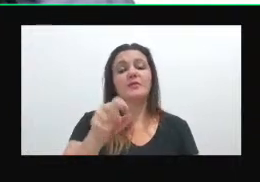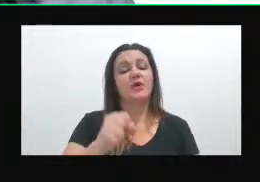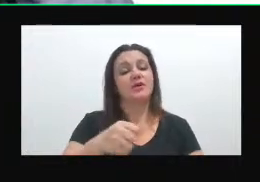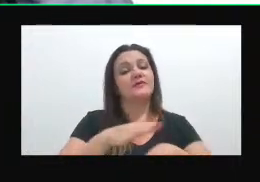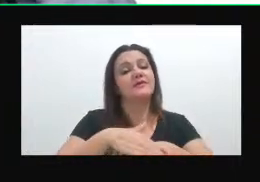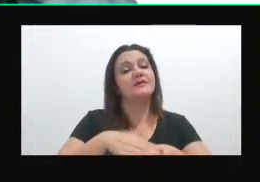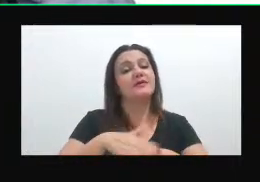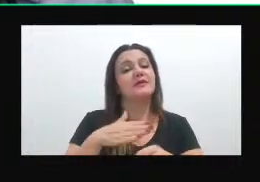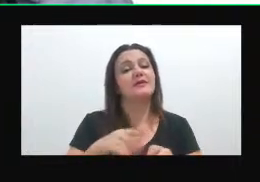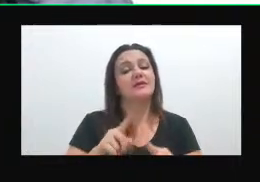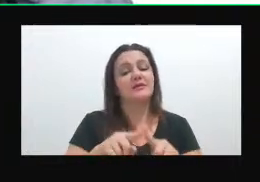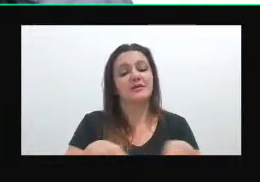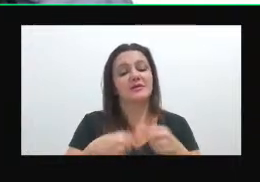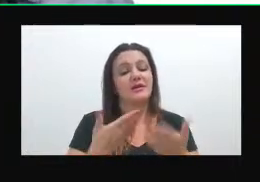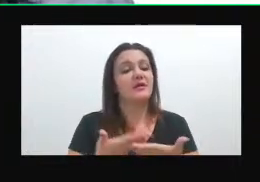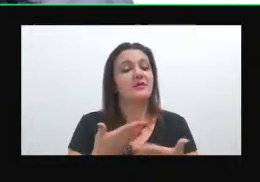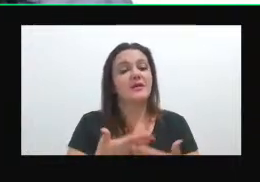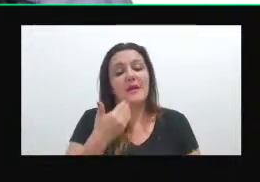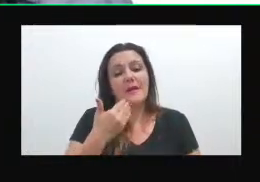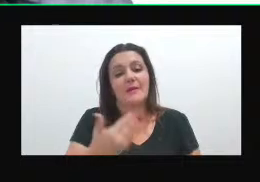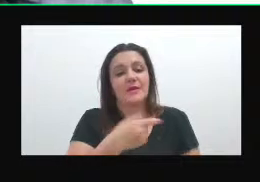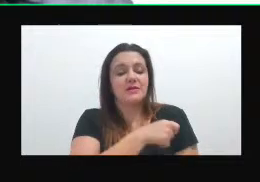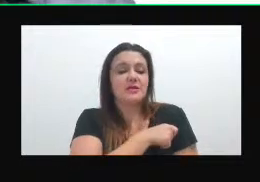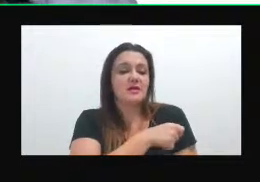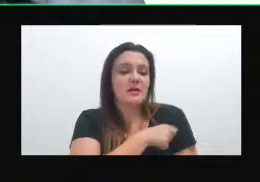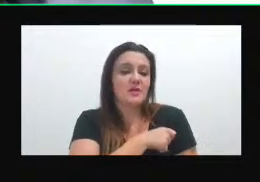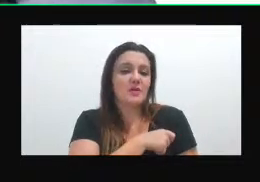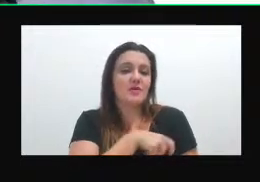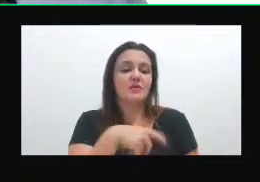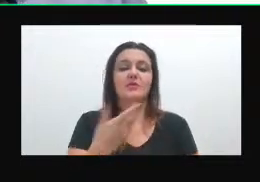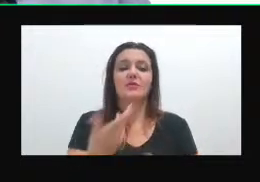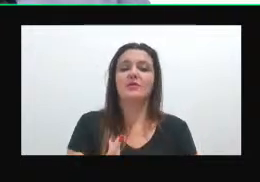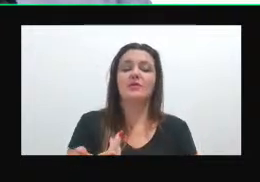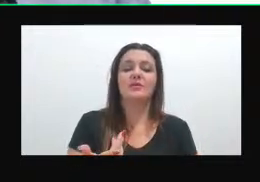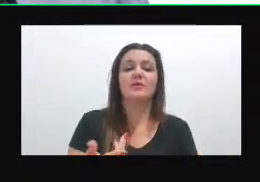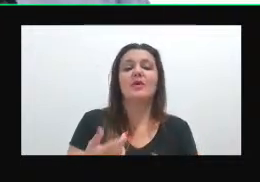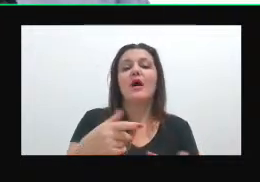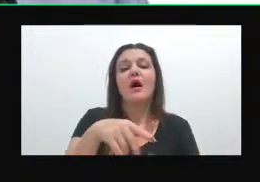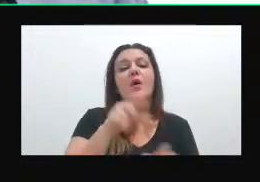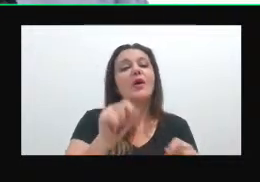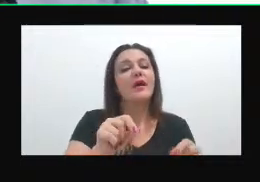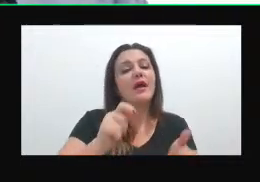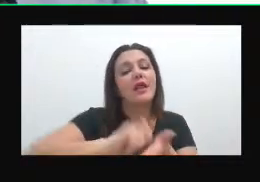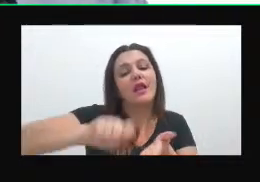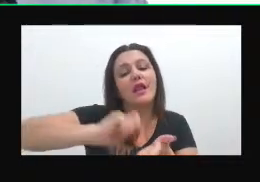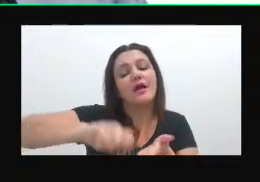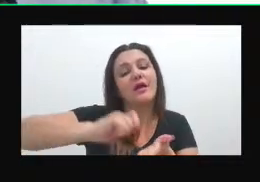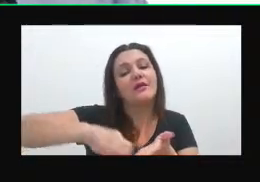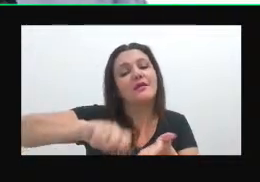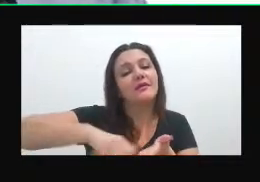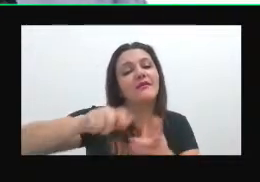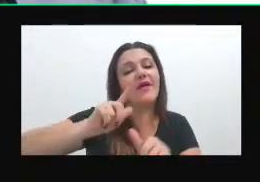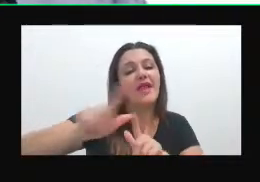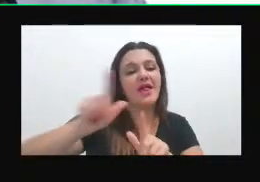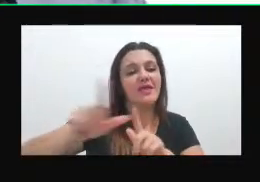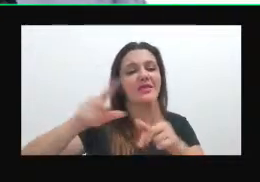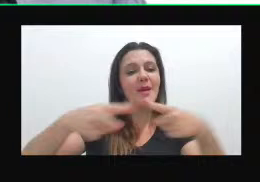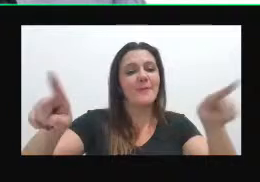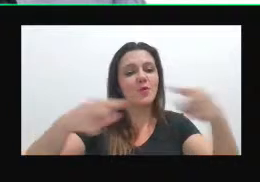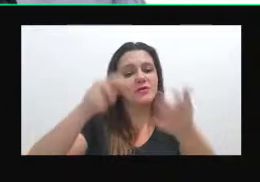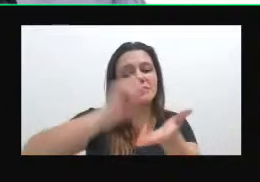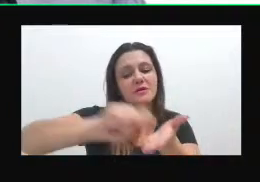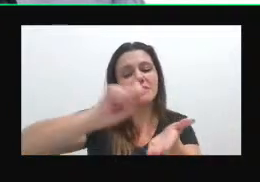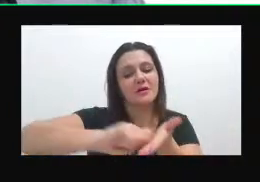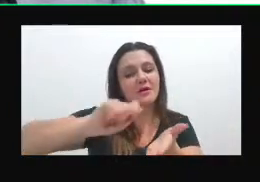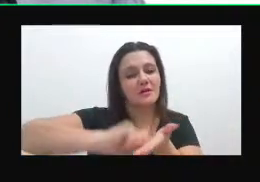write lyrics, so song words for a song, that they then can automatically,